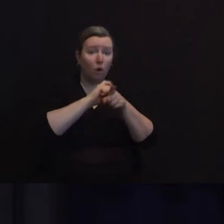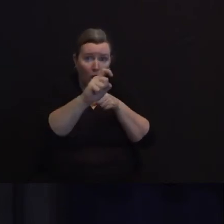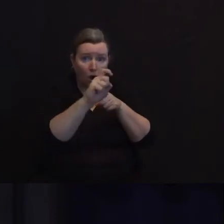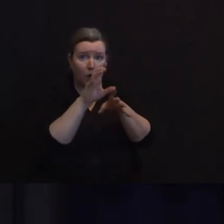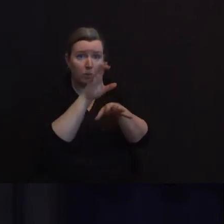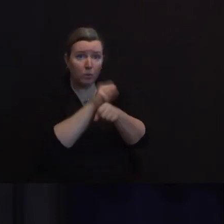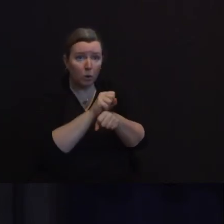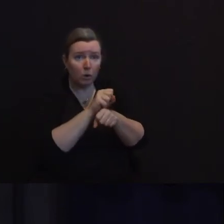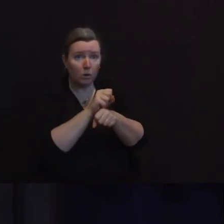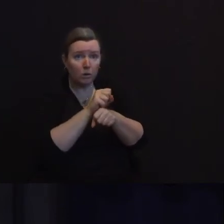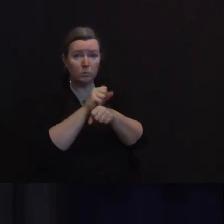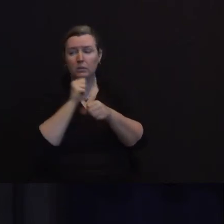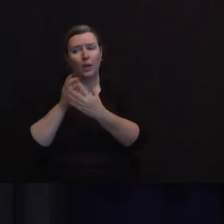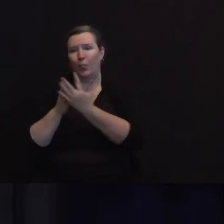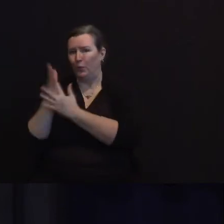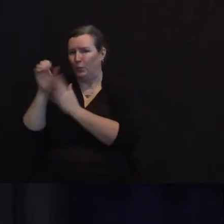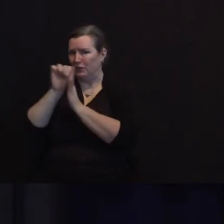the